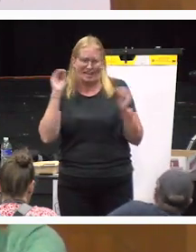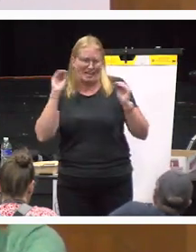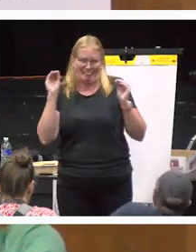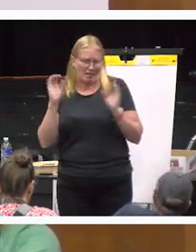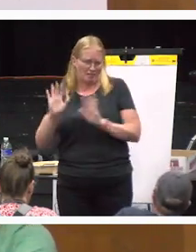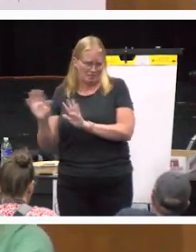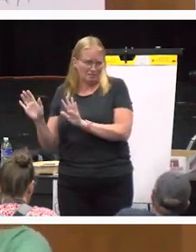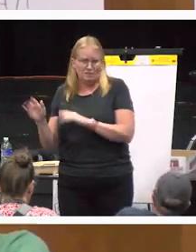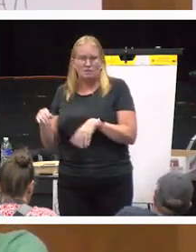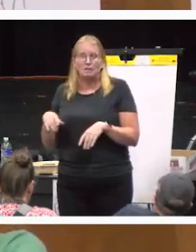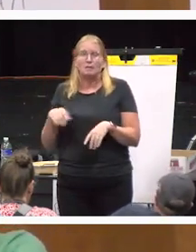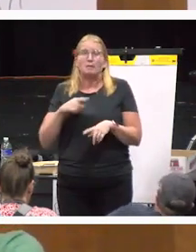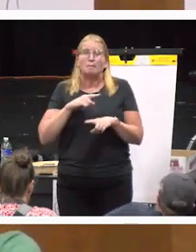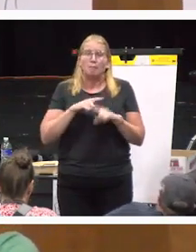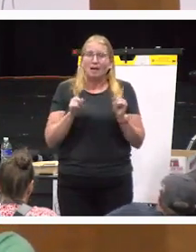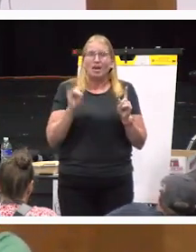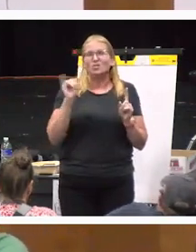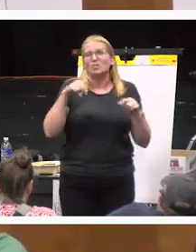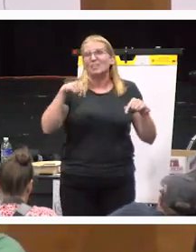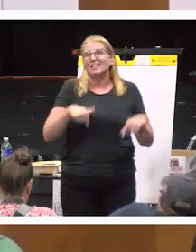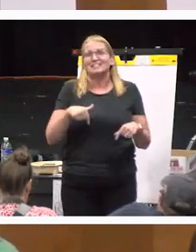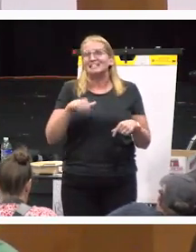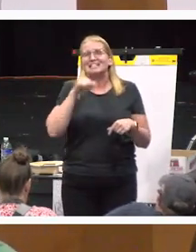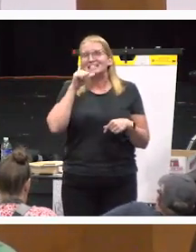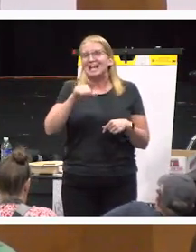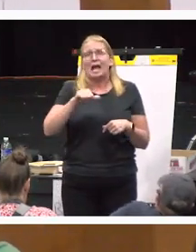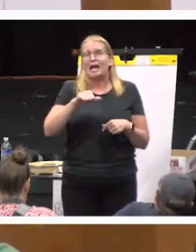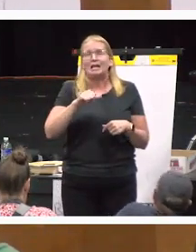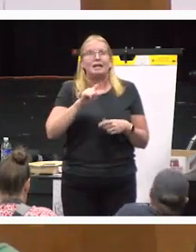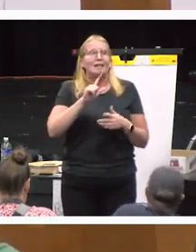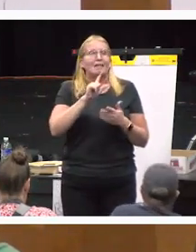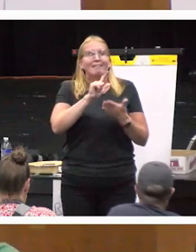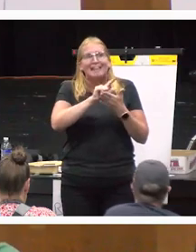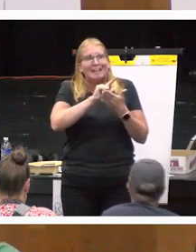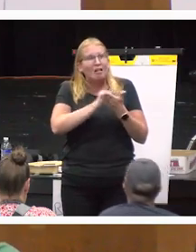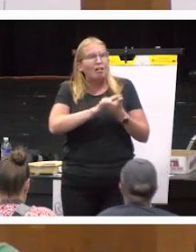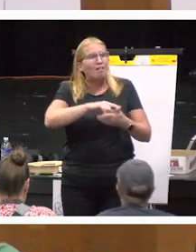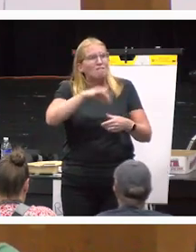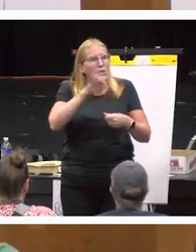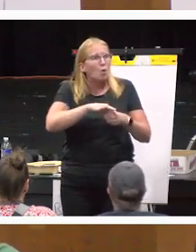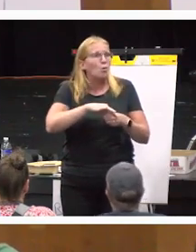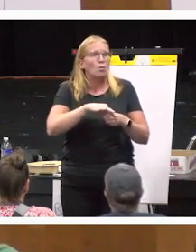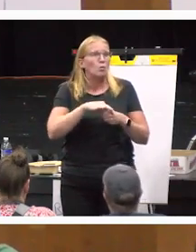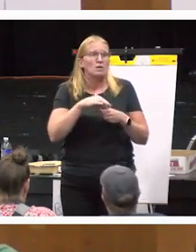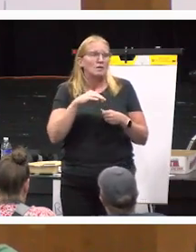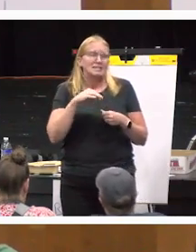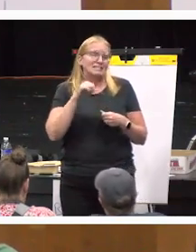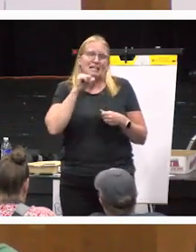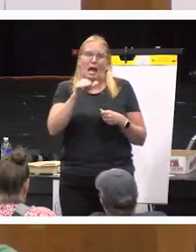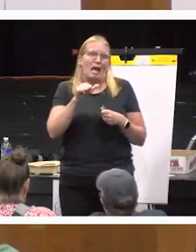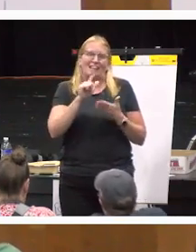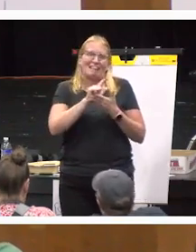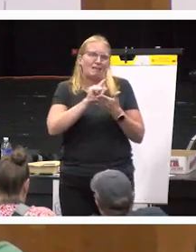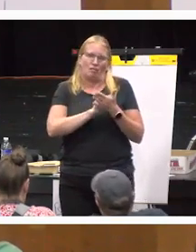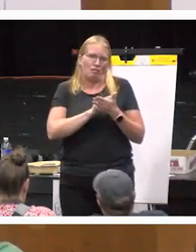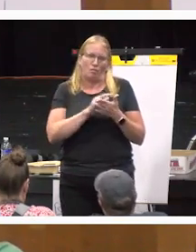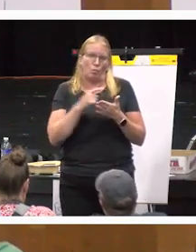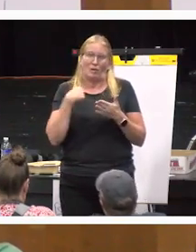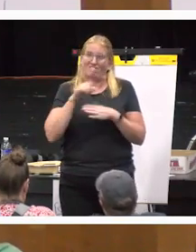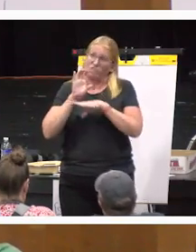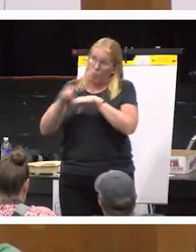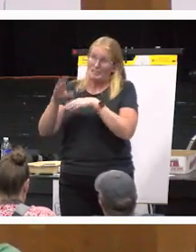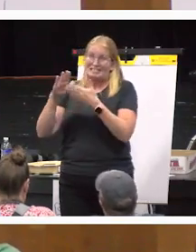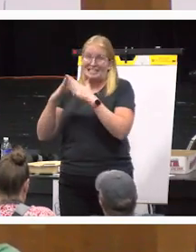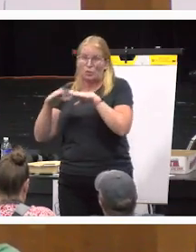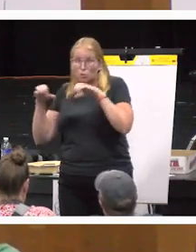also aren't making legal votes here that are binding on the school board or binding on our elected representatives or the city. We're